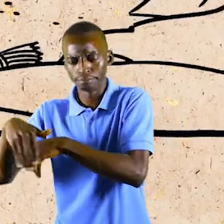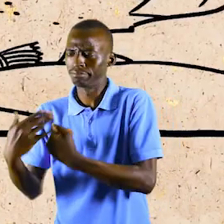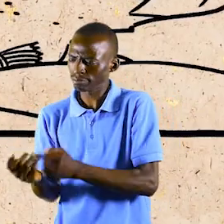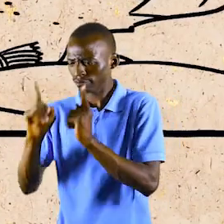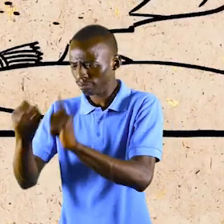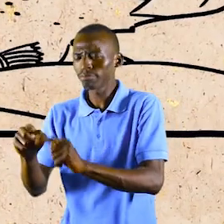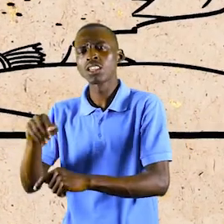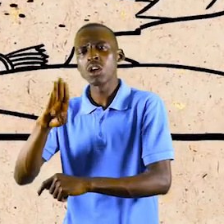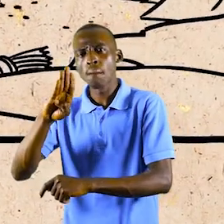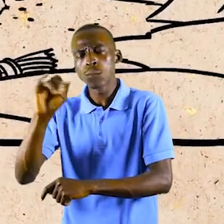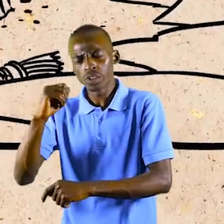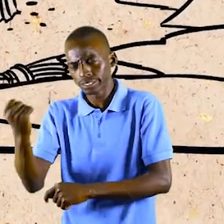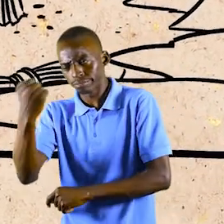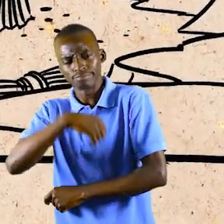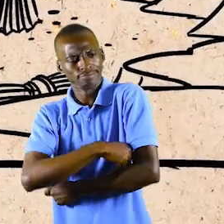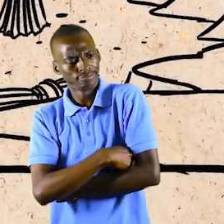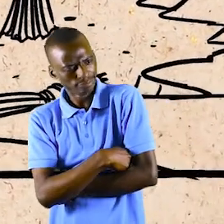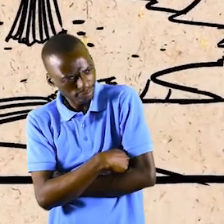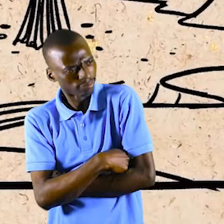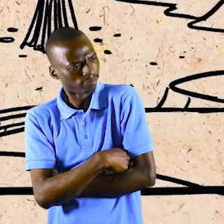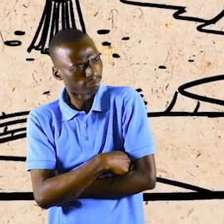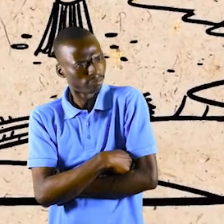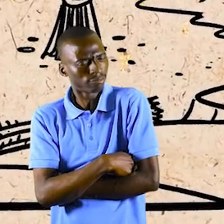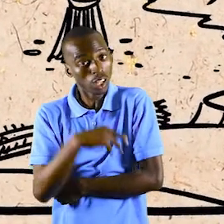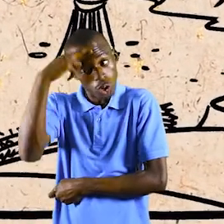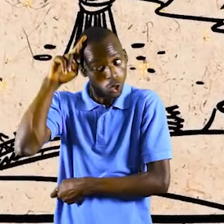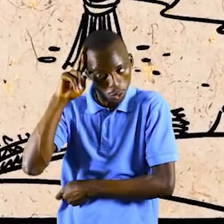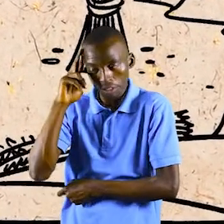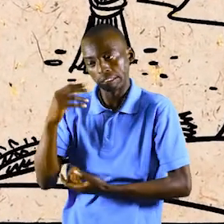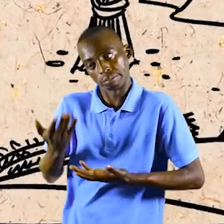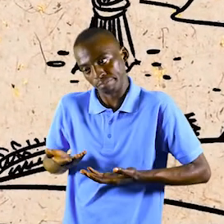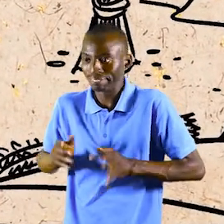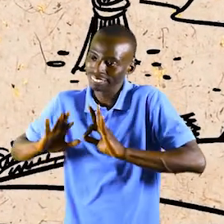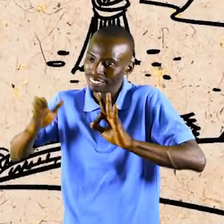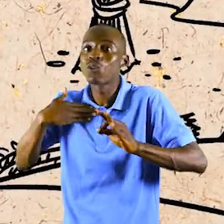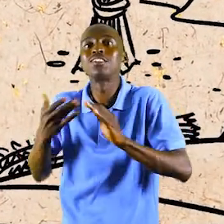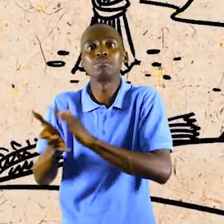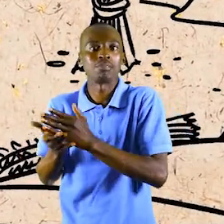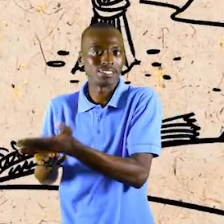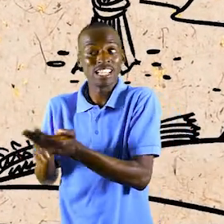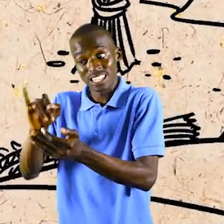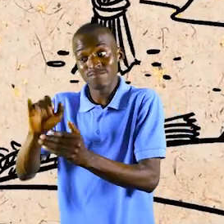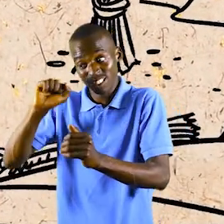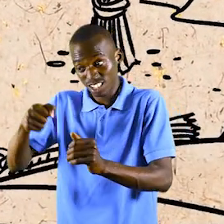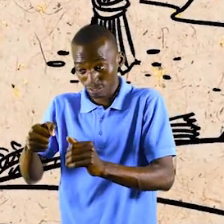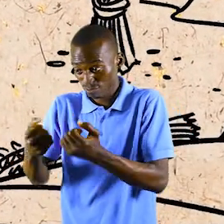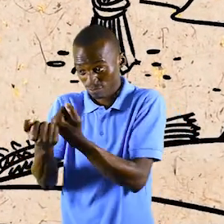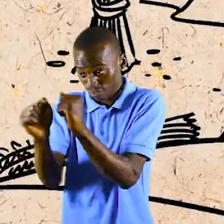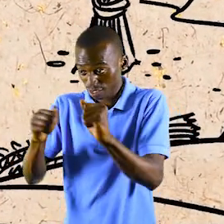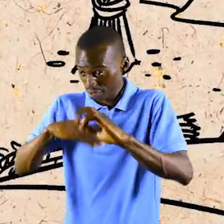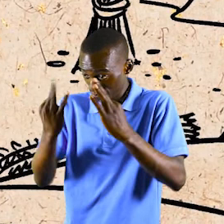as she approaches, Boaz wakes up and he's totally startled. And Ruth makes her intentions very clear. She asks if Boaz will